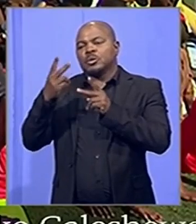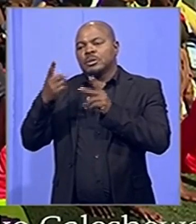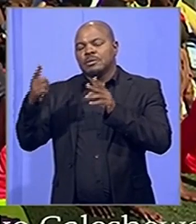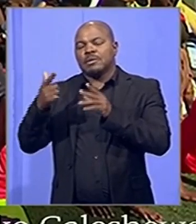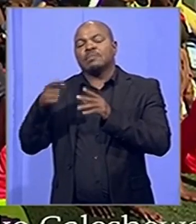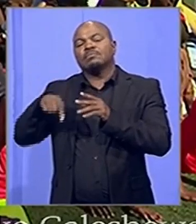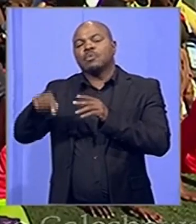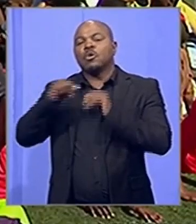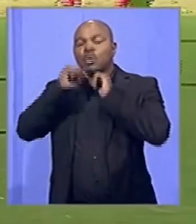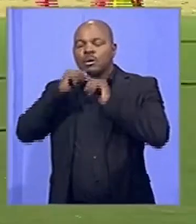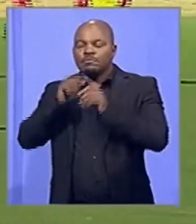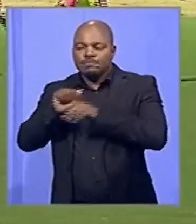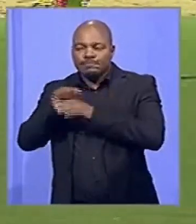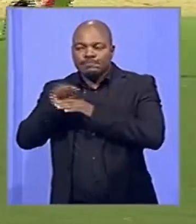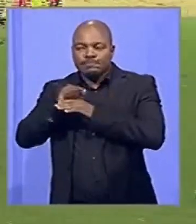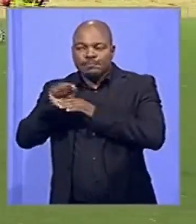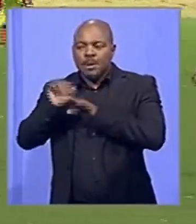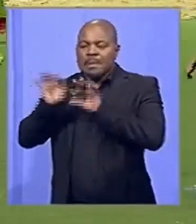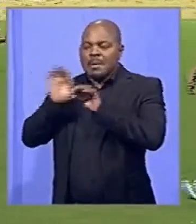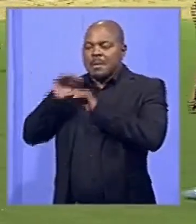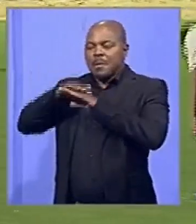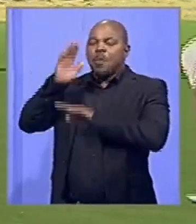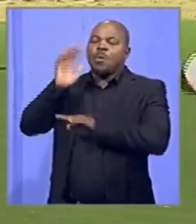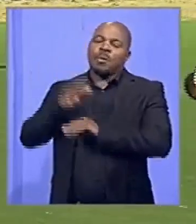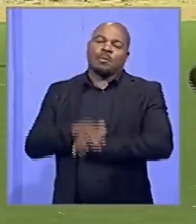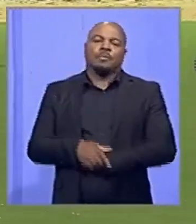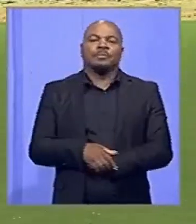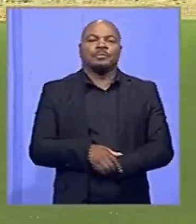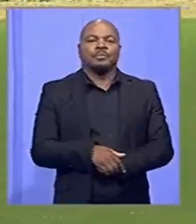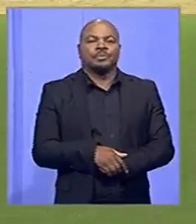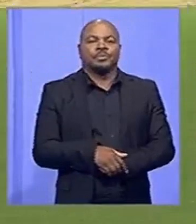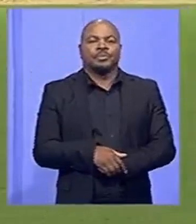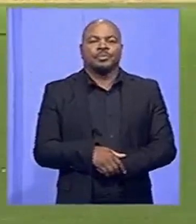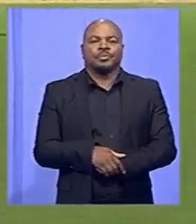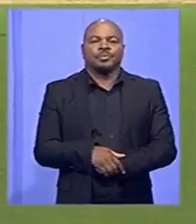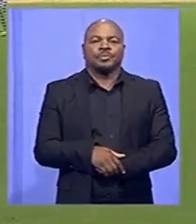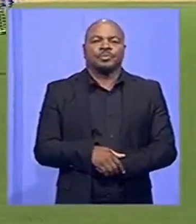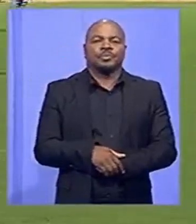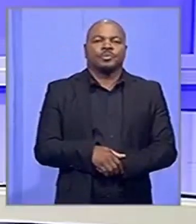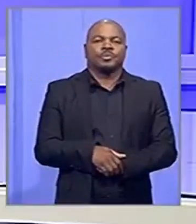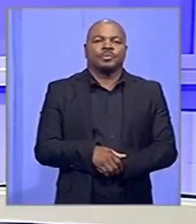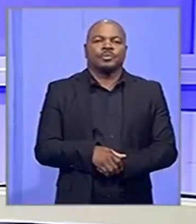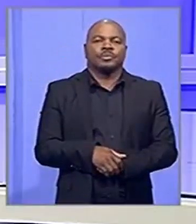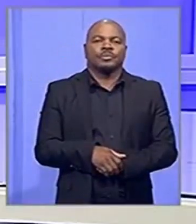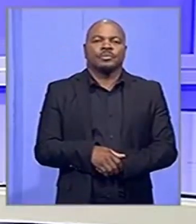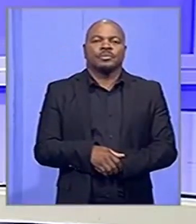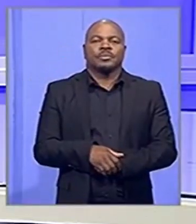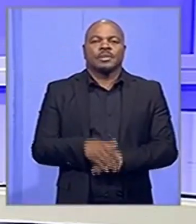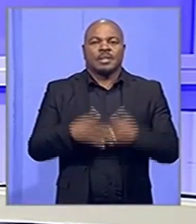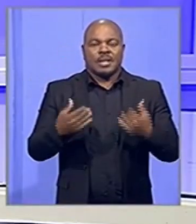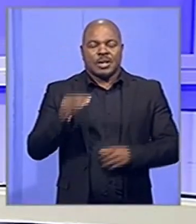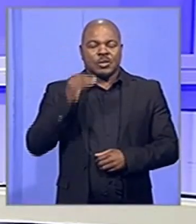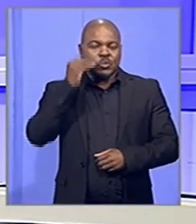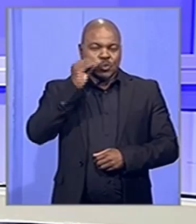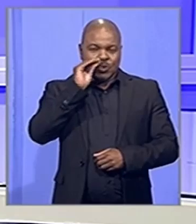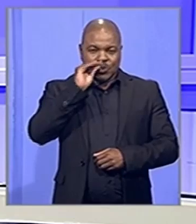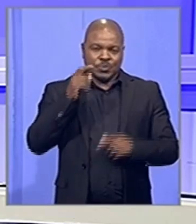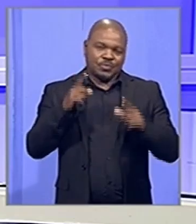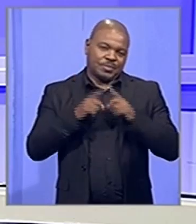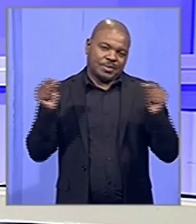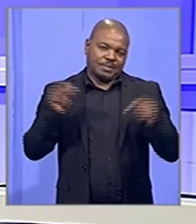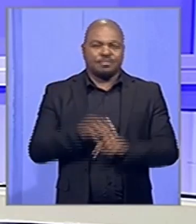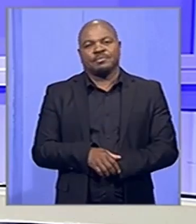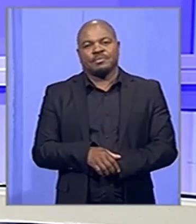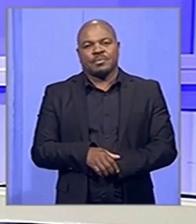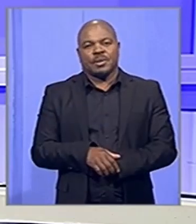27 Phupjane. Thabiso Khadebe, ditaba tsa SABC, Kimberley. Kgaso ena ditaba tsa Sesotho e fela